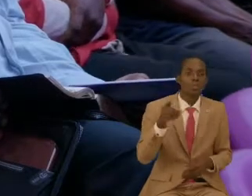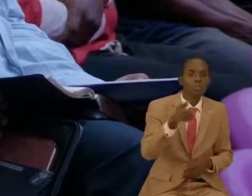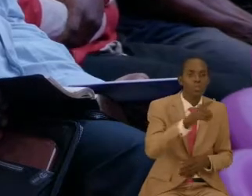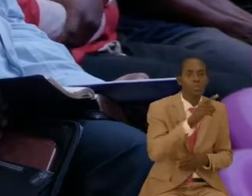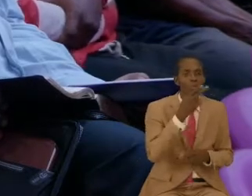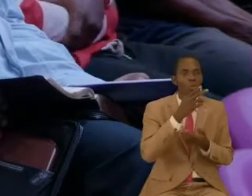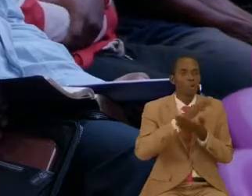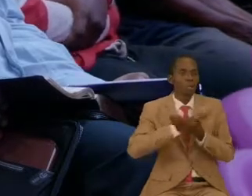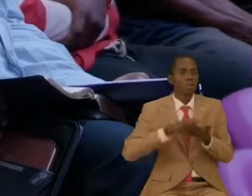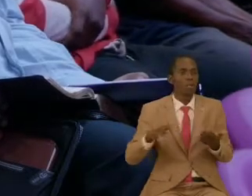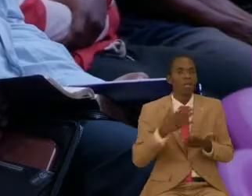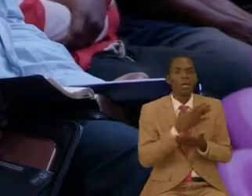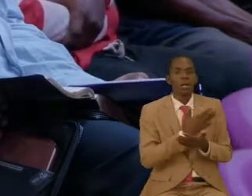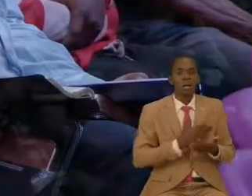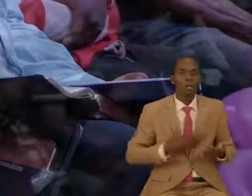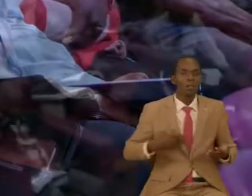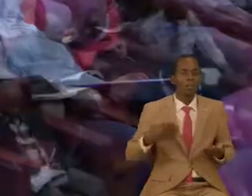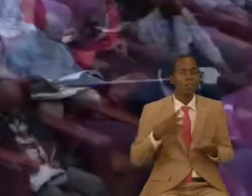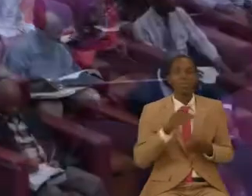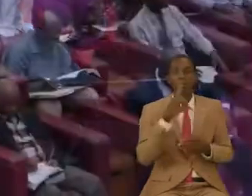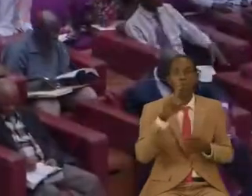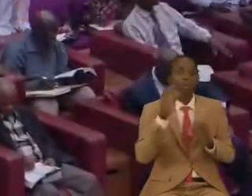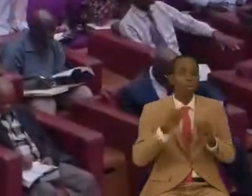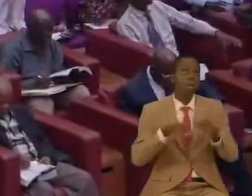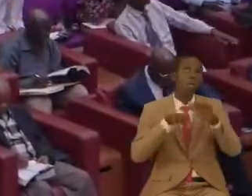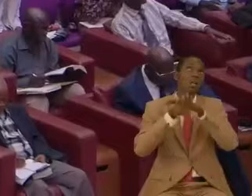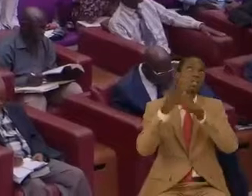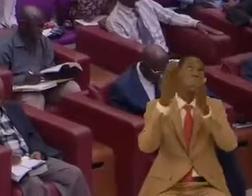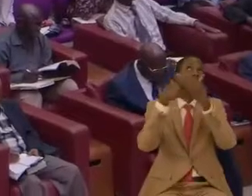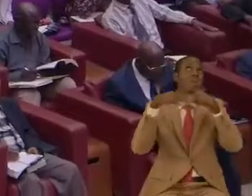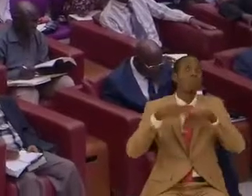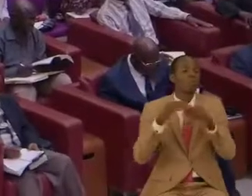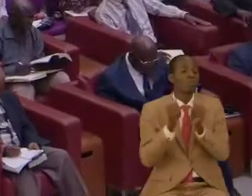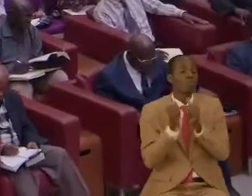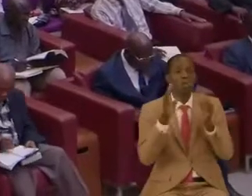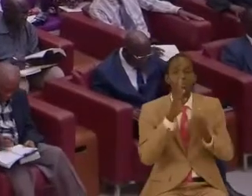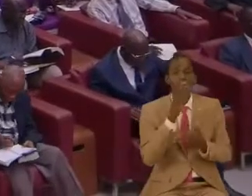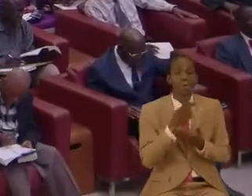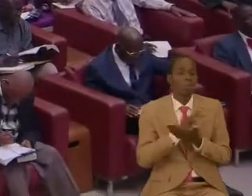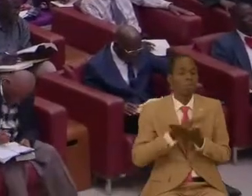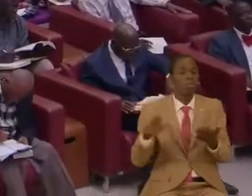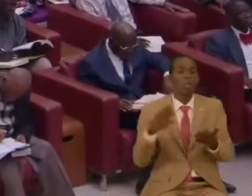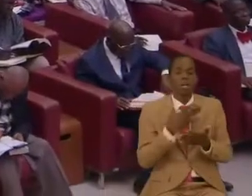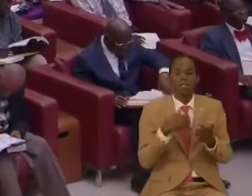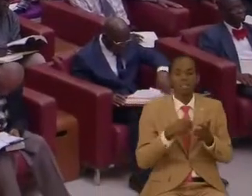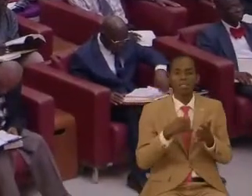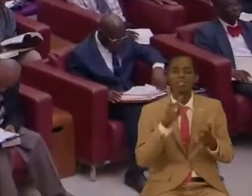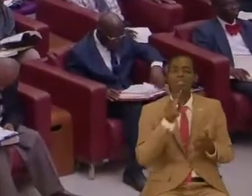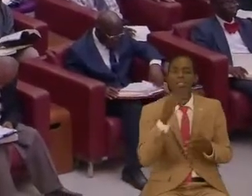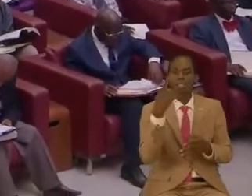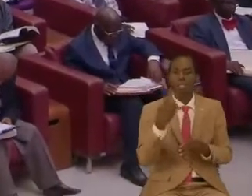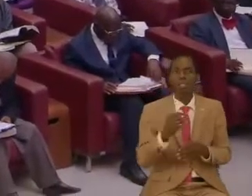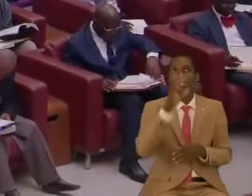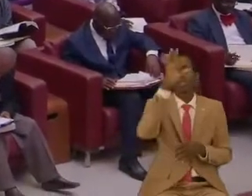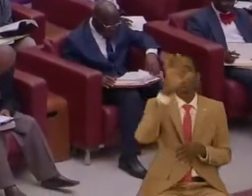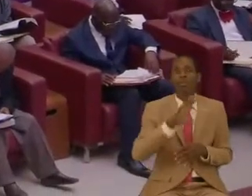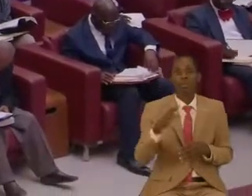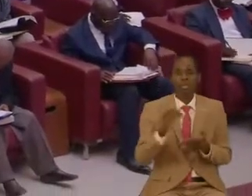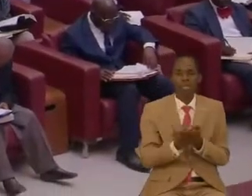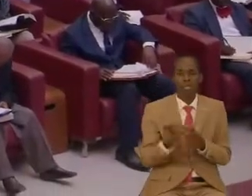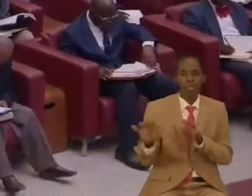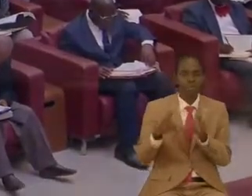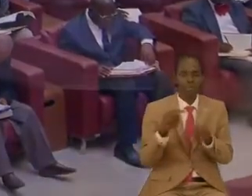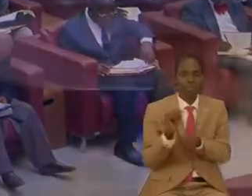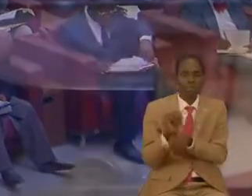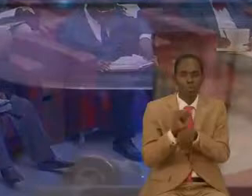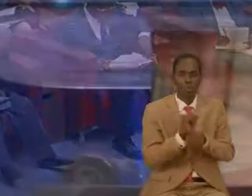holy. And you know, nobody can get to heaven without being holy. And it's the cross that comes and walks in